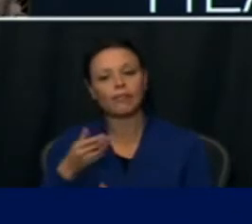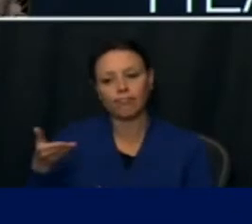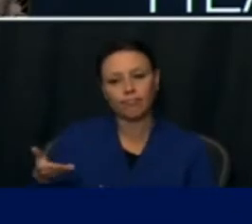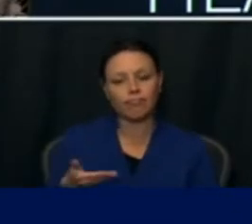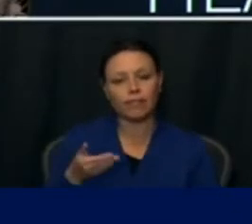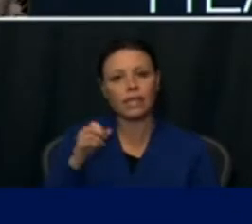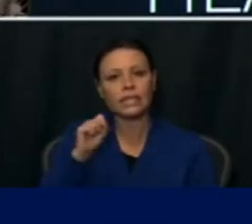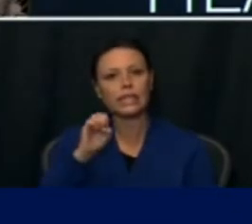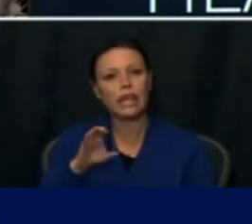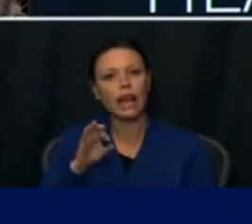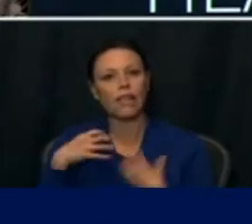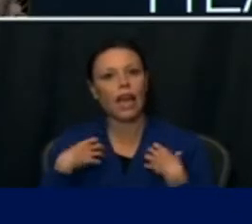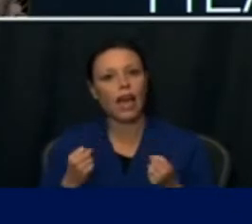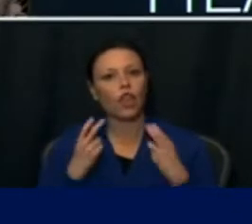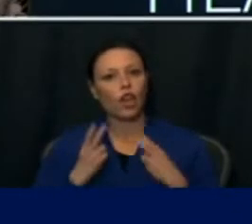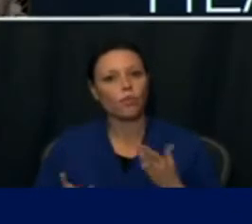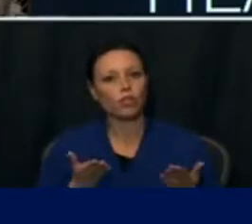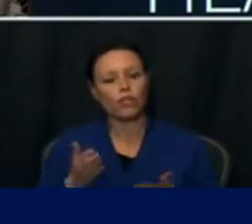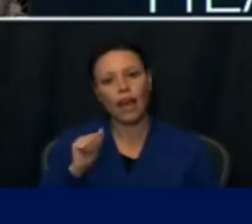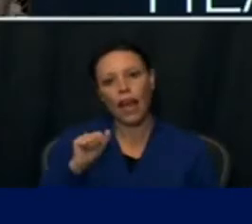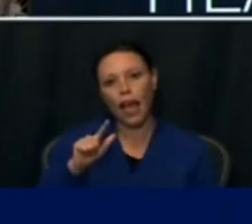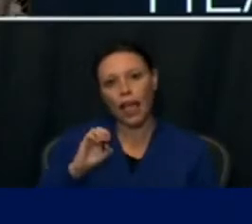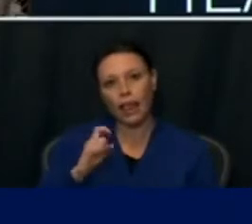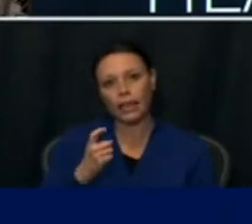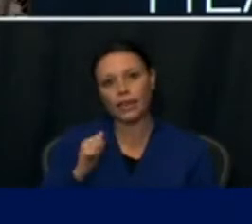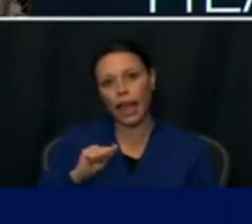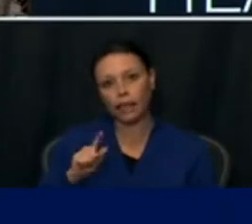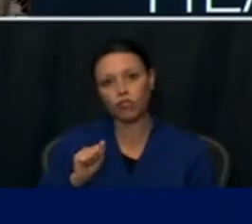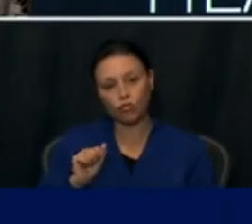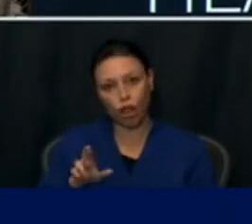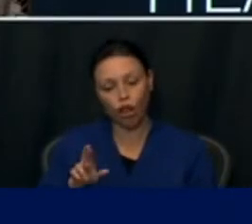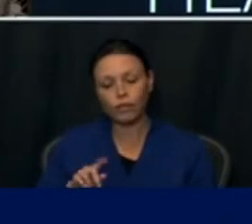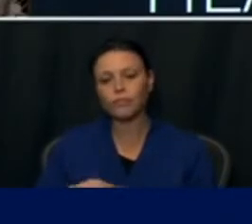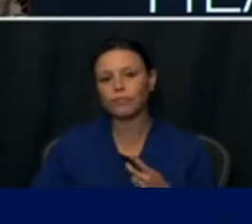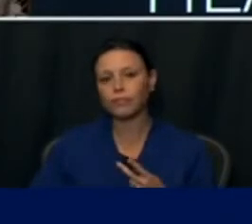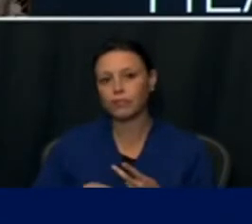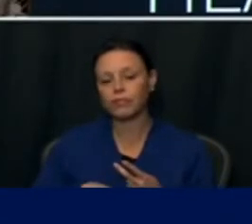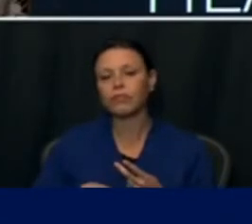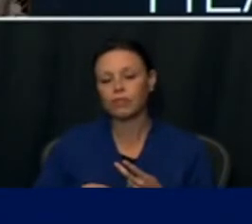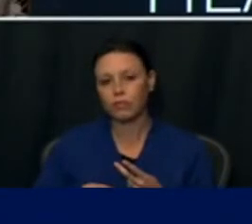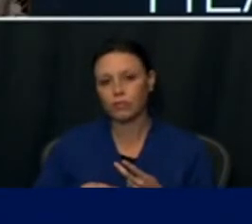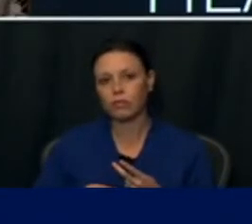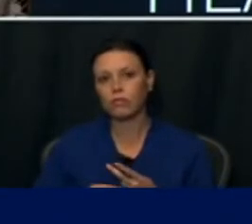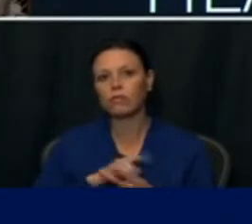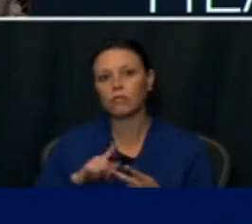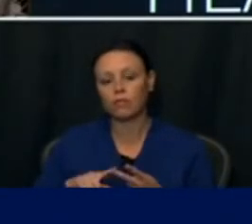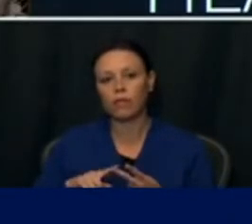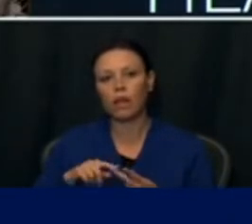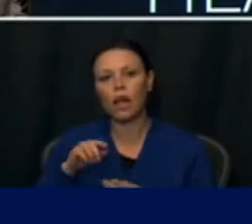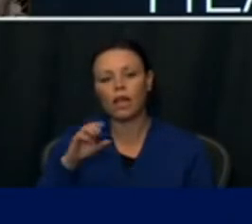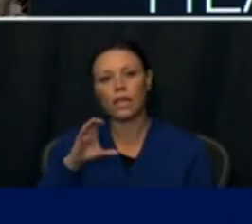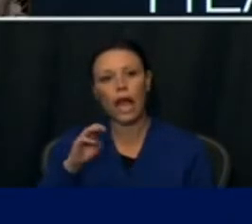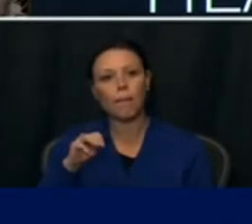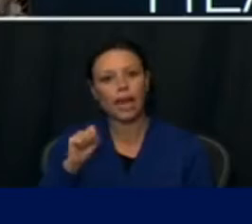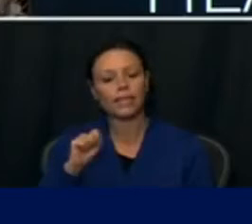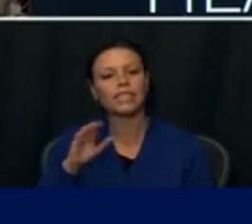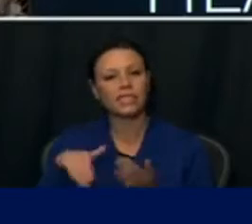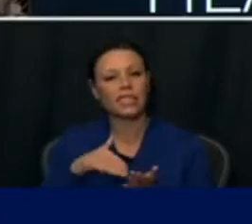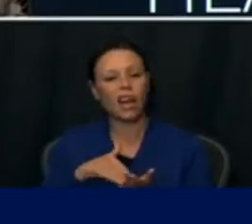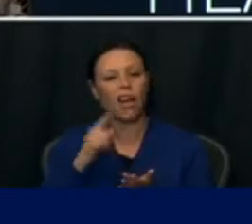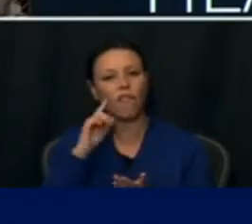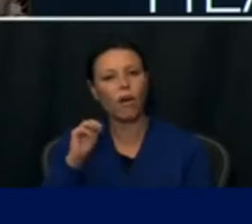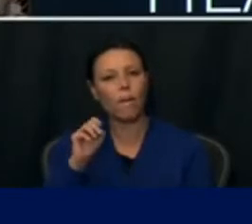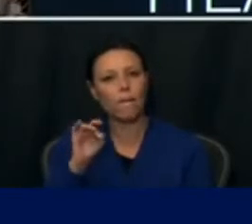Secretary of Health and Human Services Alex AAR an administrator of center for Medicare Medicaid services